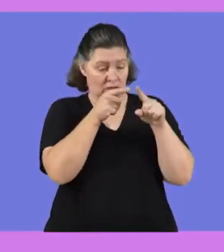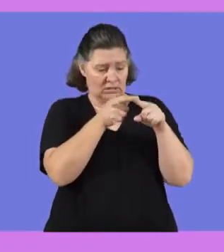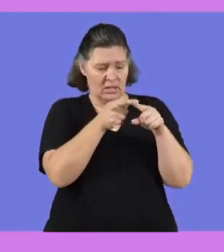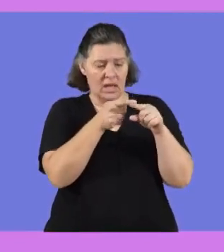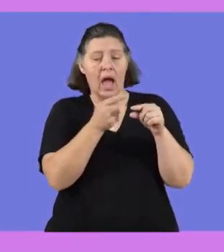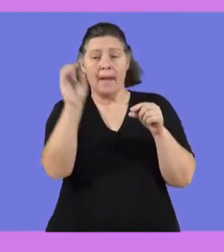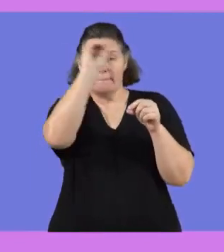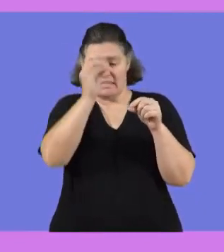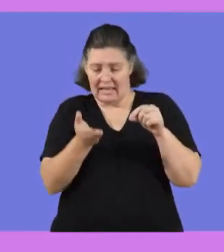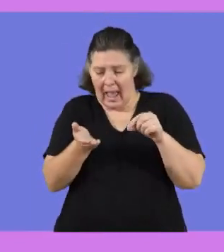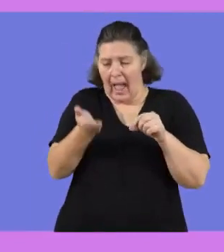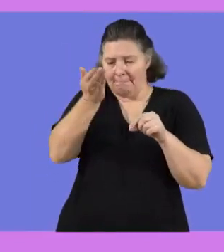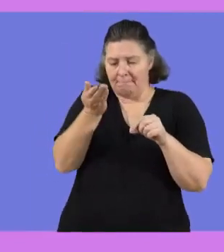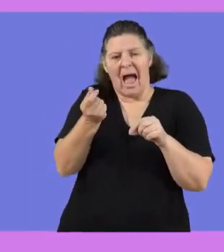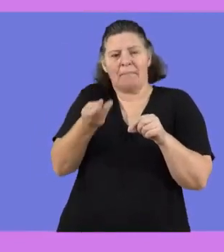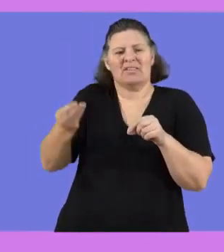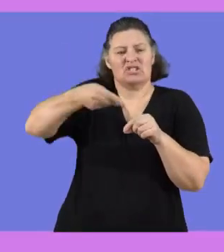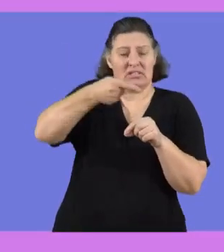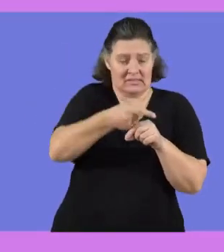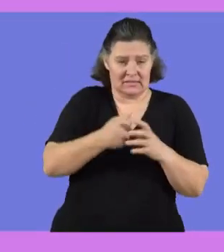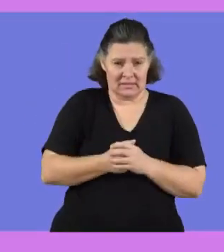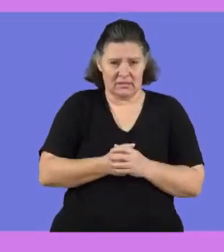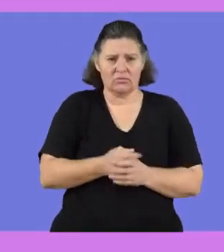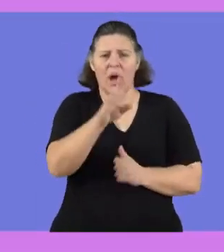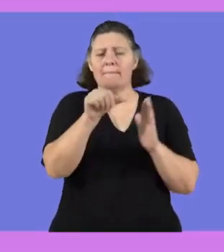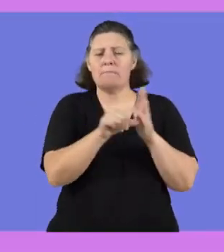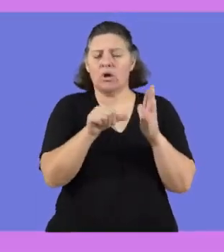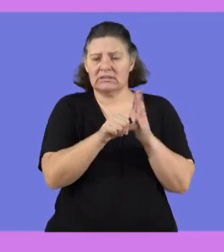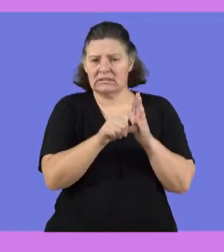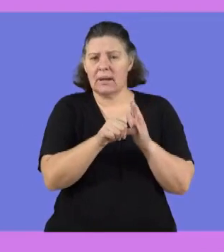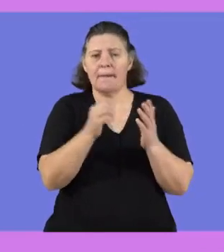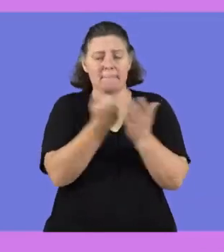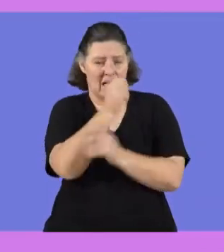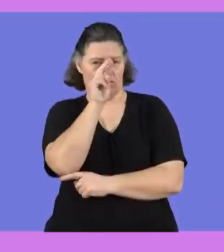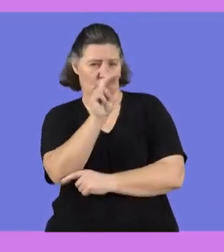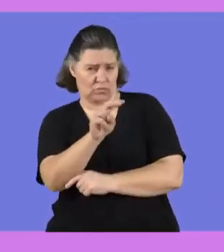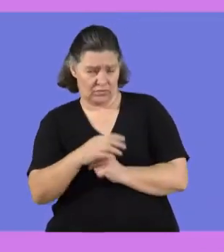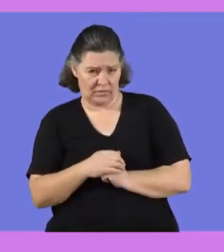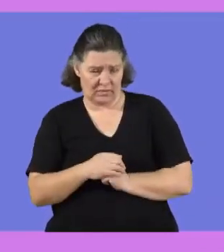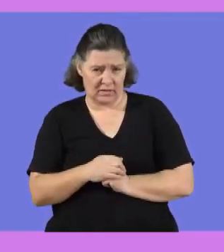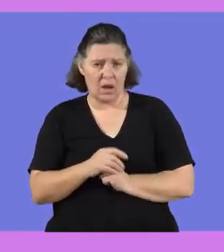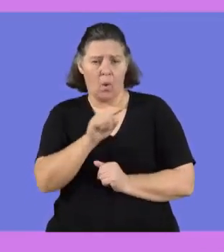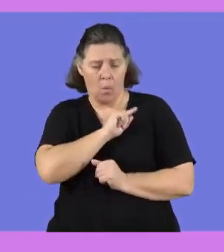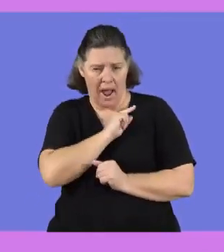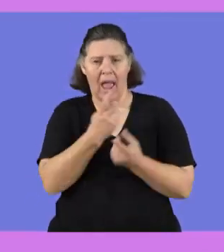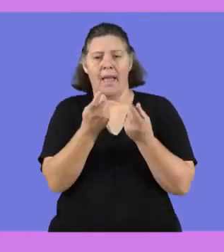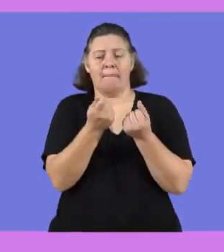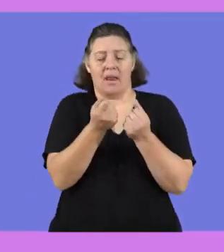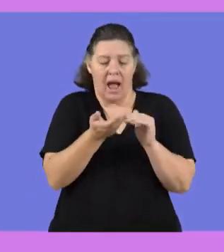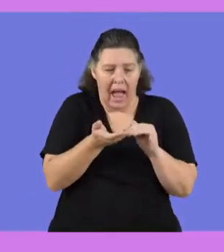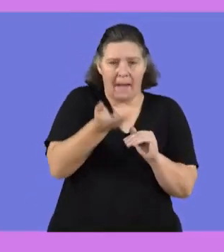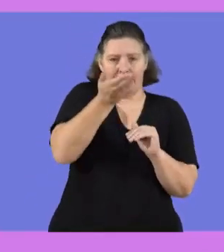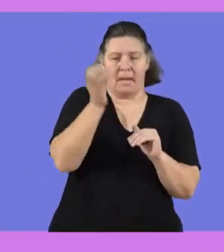one, increase a value by a percentage. Okay, let us look at the key aspects that we need